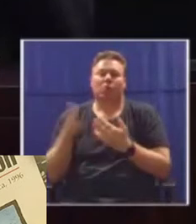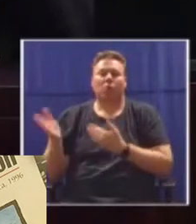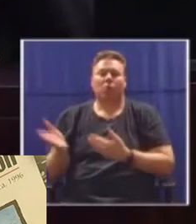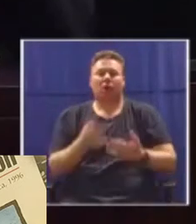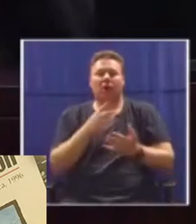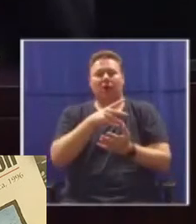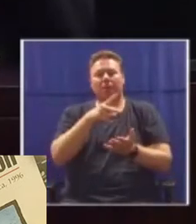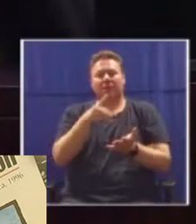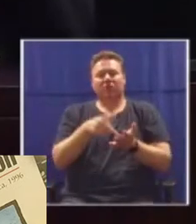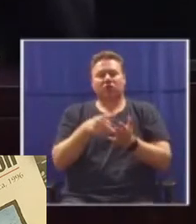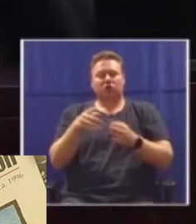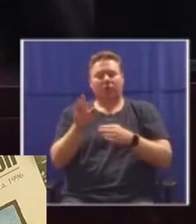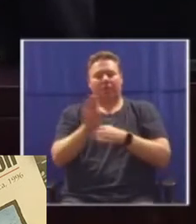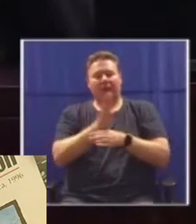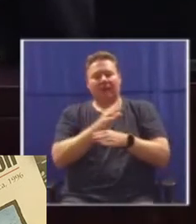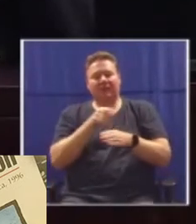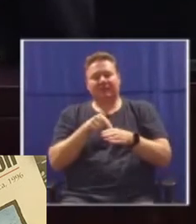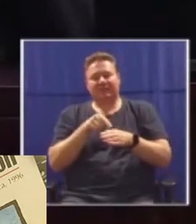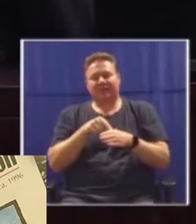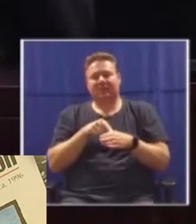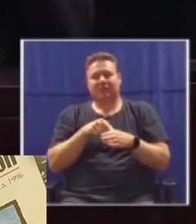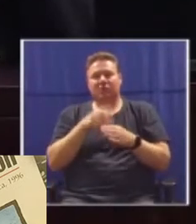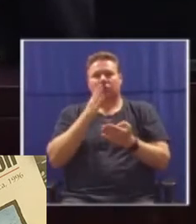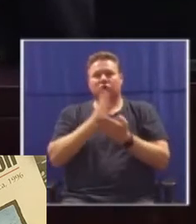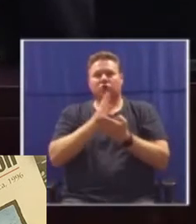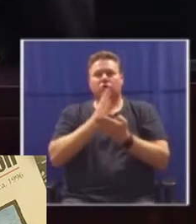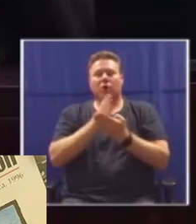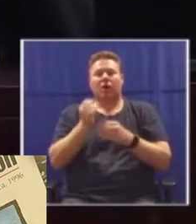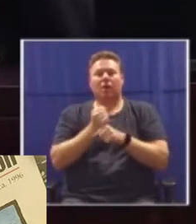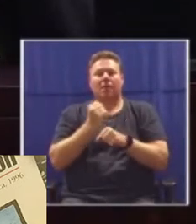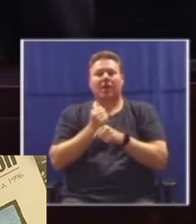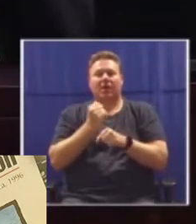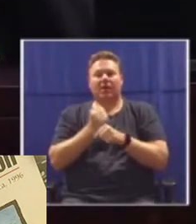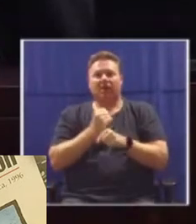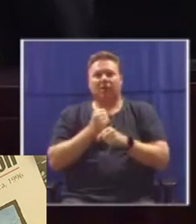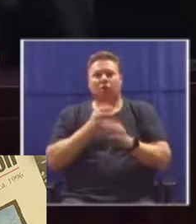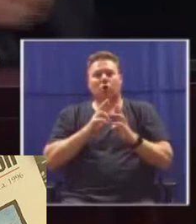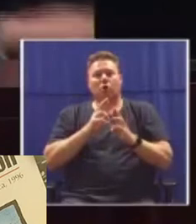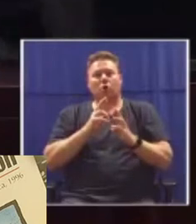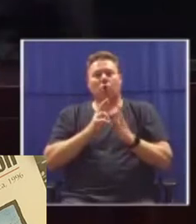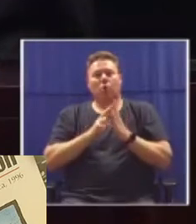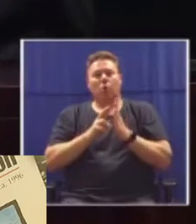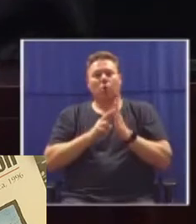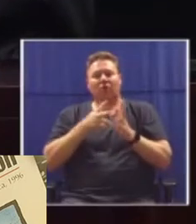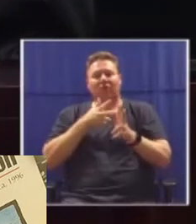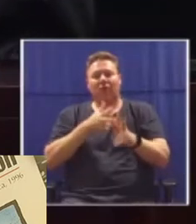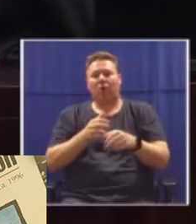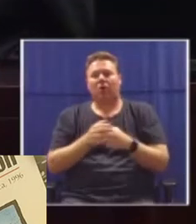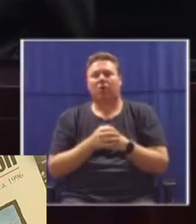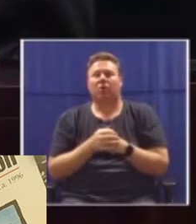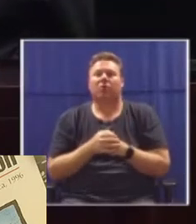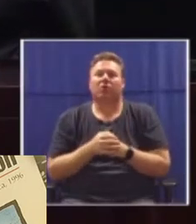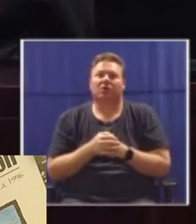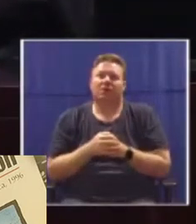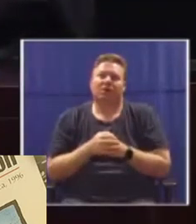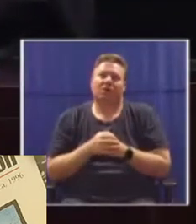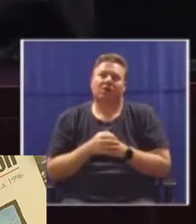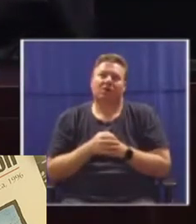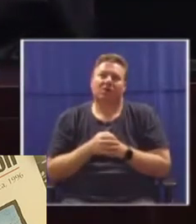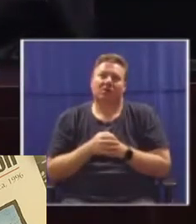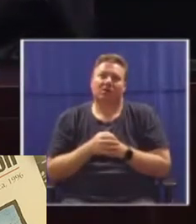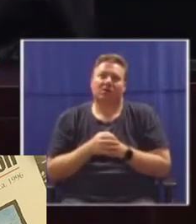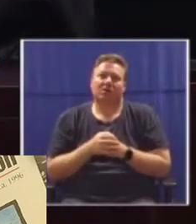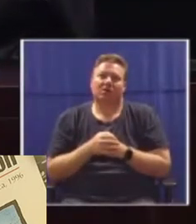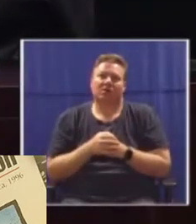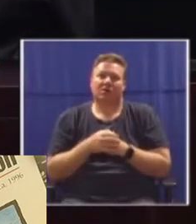position of the bill in ensuring the incorporation of these regulations in the bill. Toxic spills are a threat to